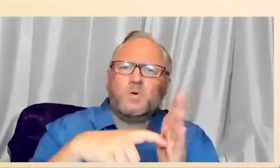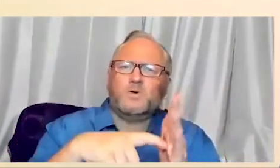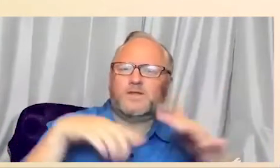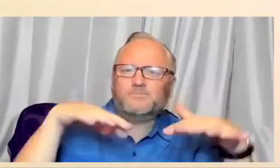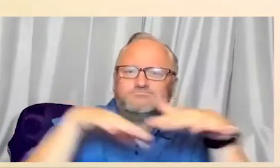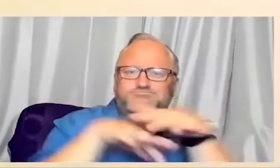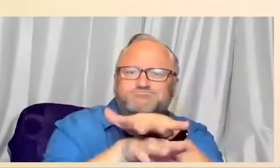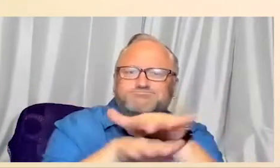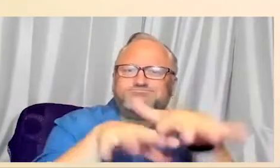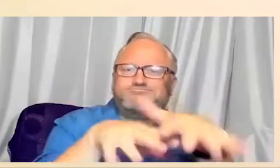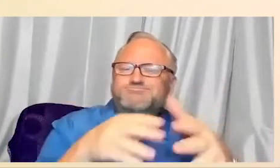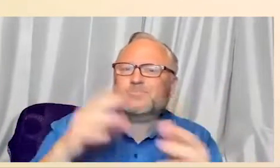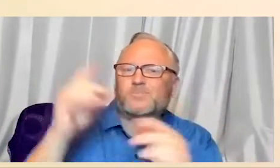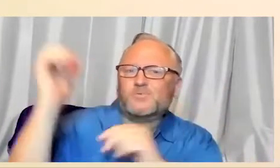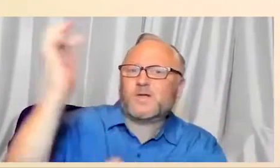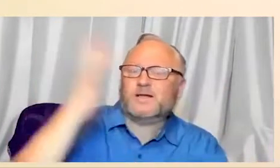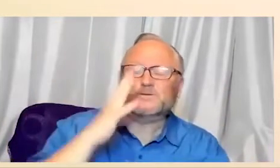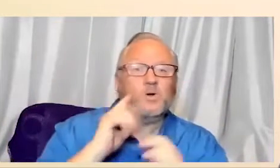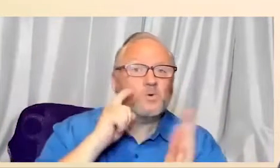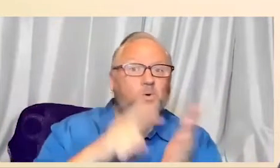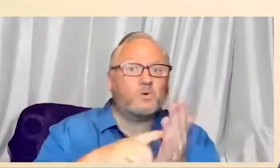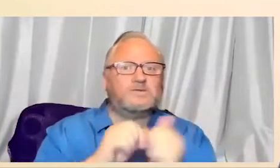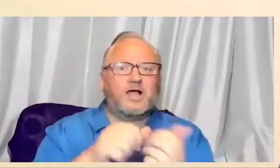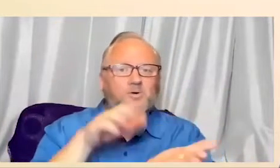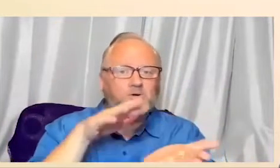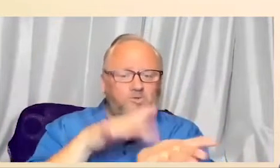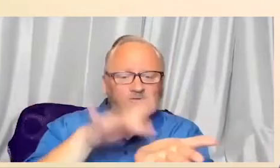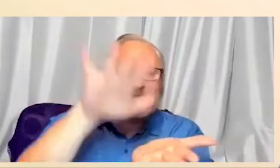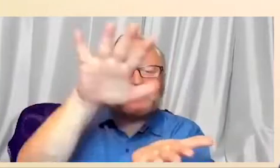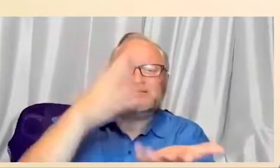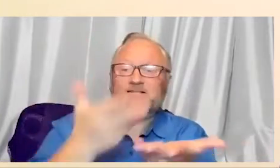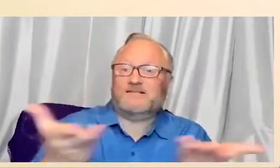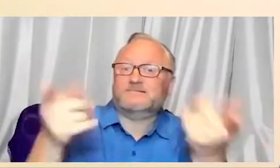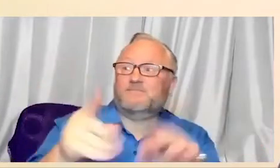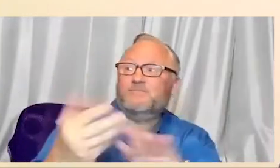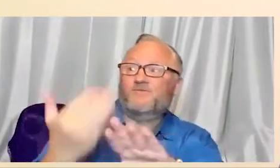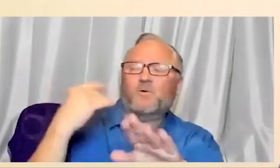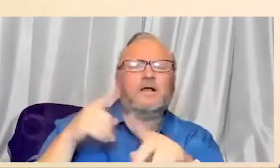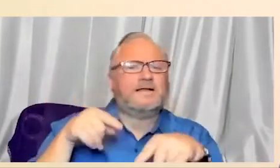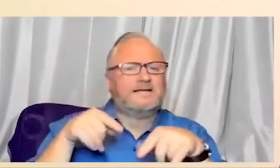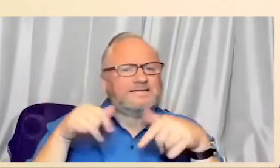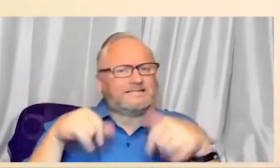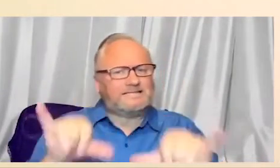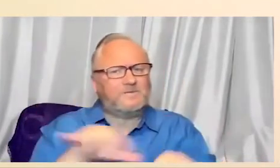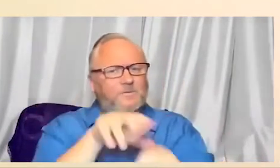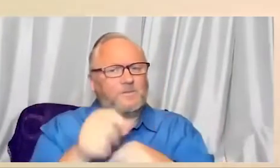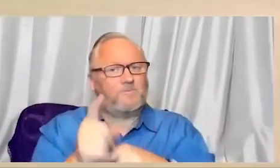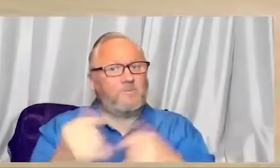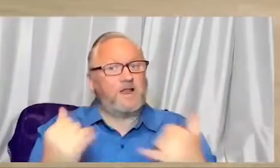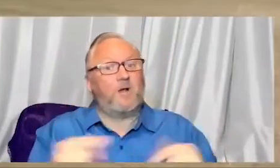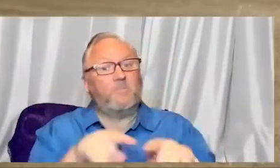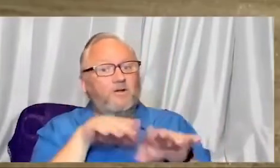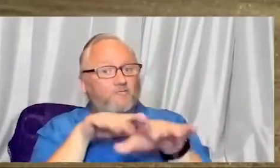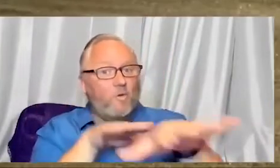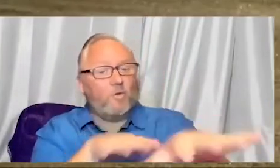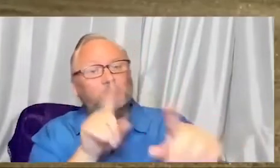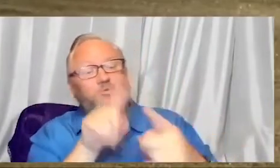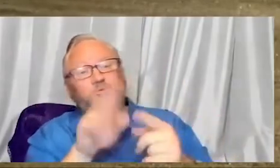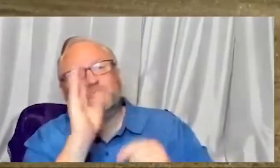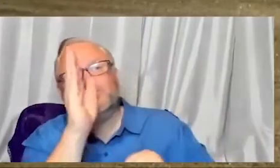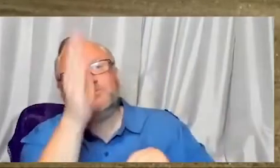it. Notice how it reflects what has been and is still in this moment and flows to the future.